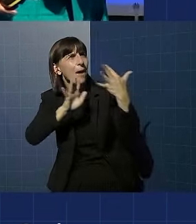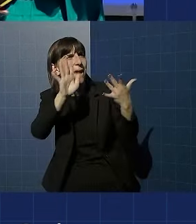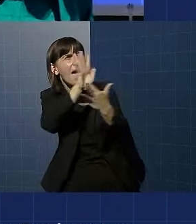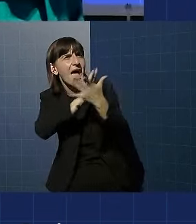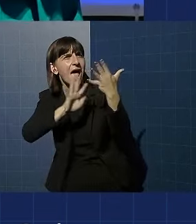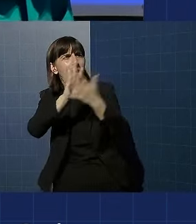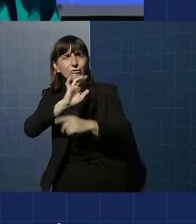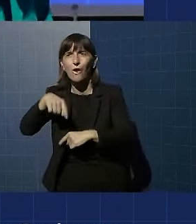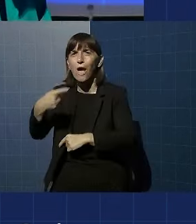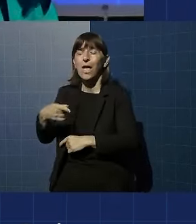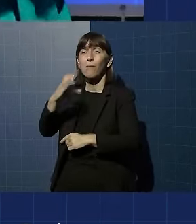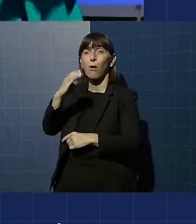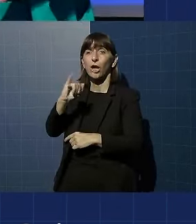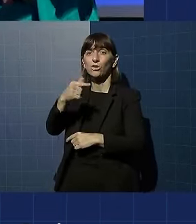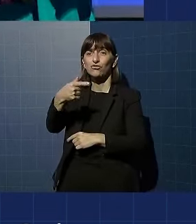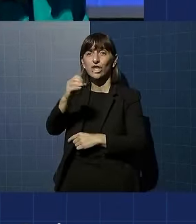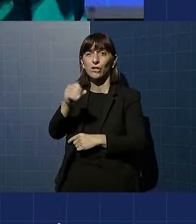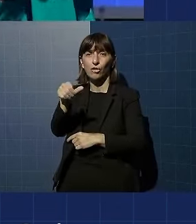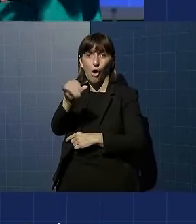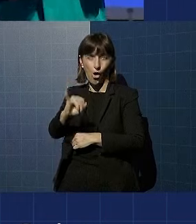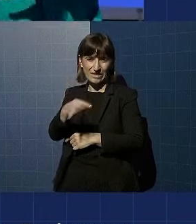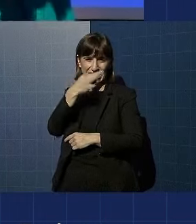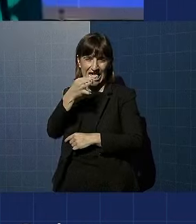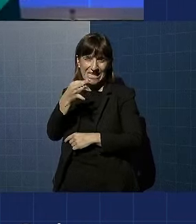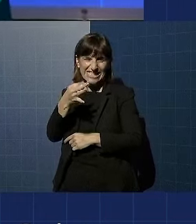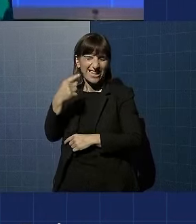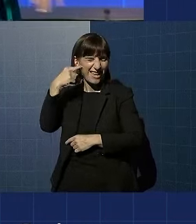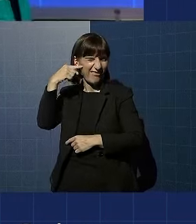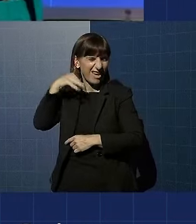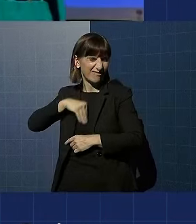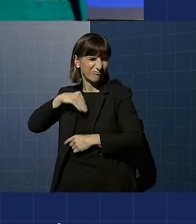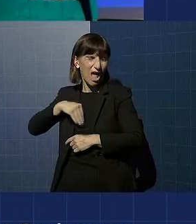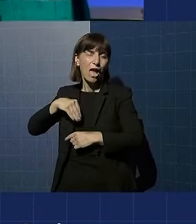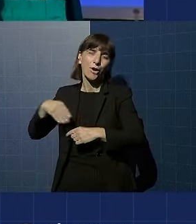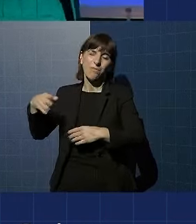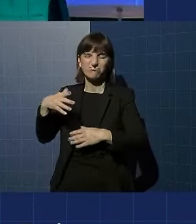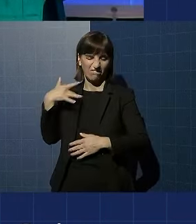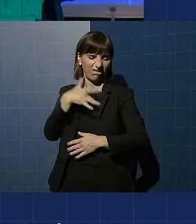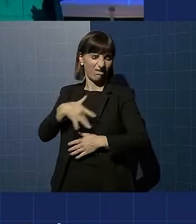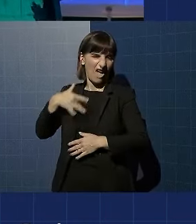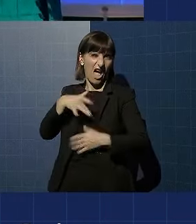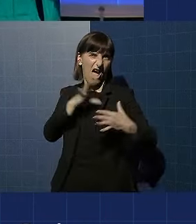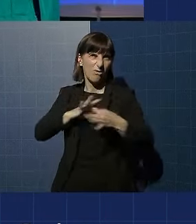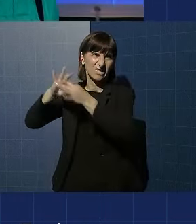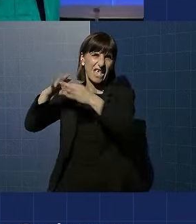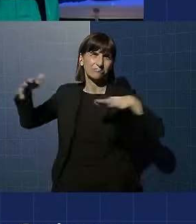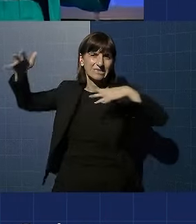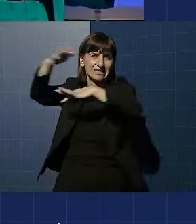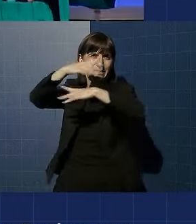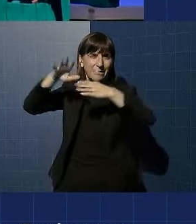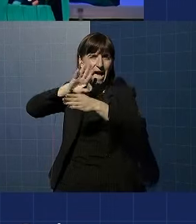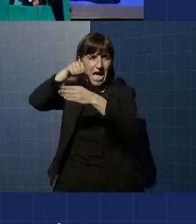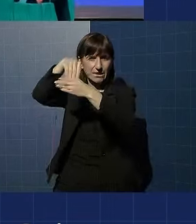this is down. Now, in space, there is no up and down. It could be also the other way around. So of course